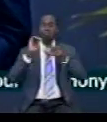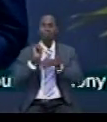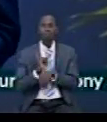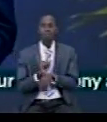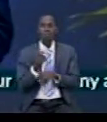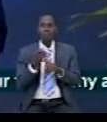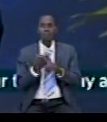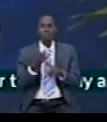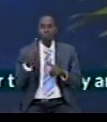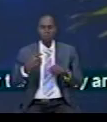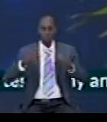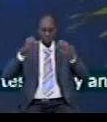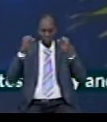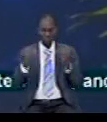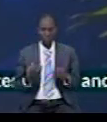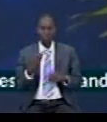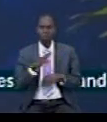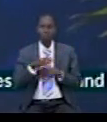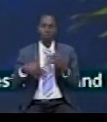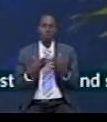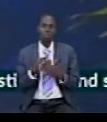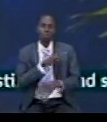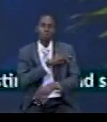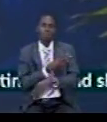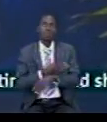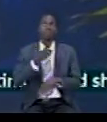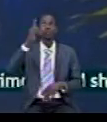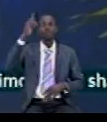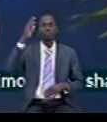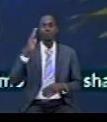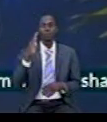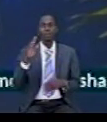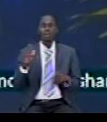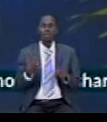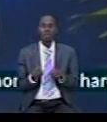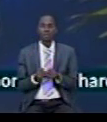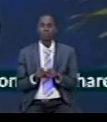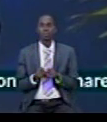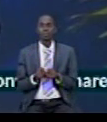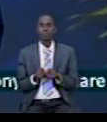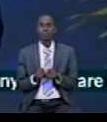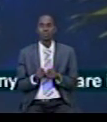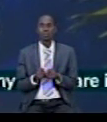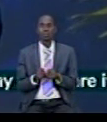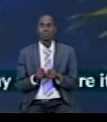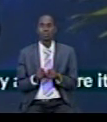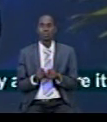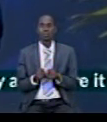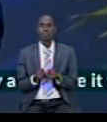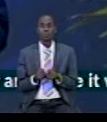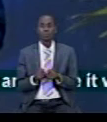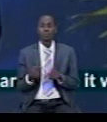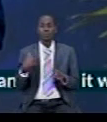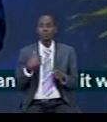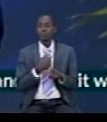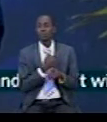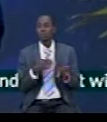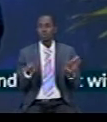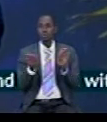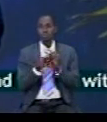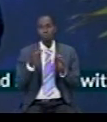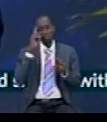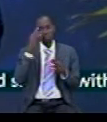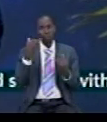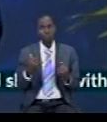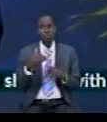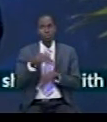power of the Almighty God. As we draw the curtain for tonight,